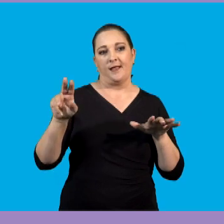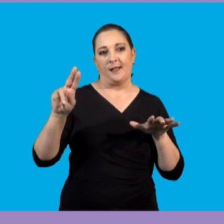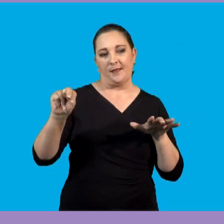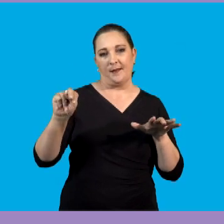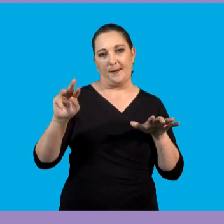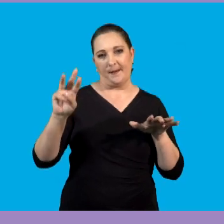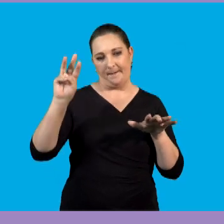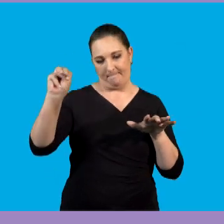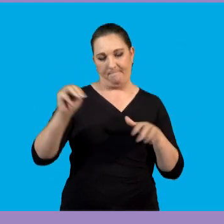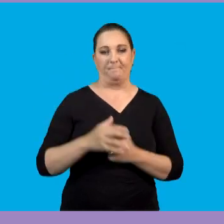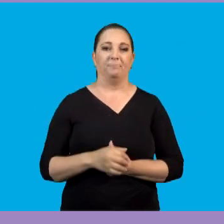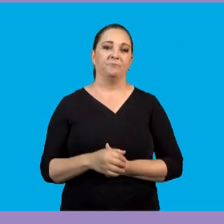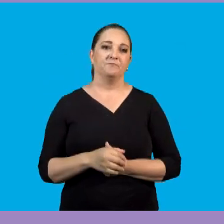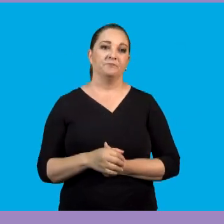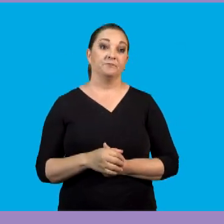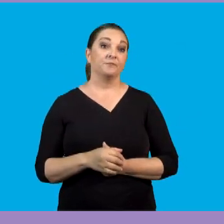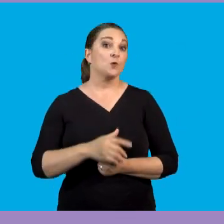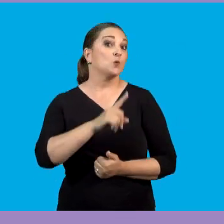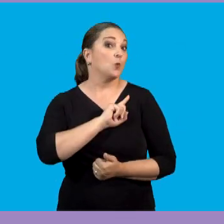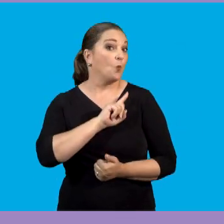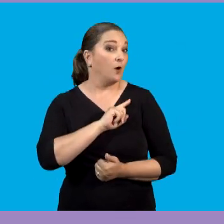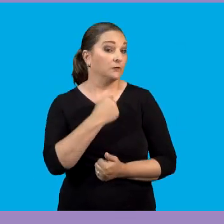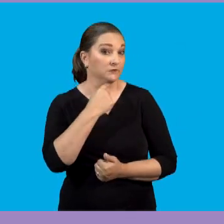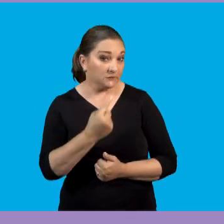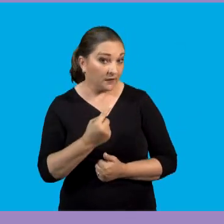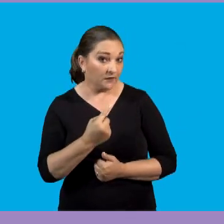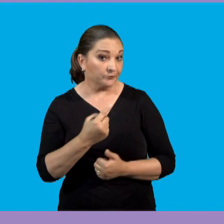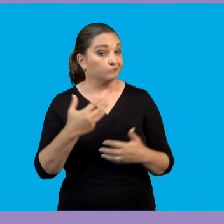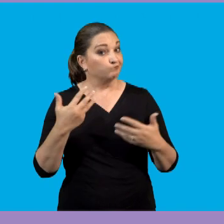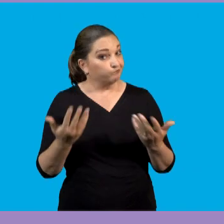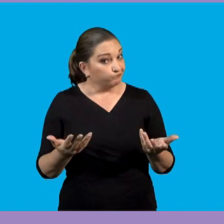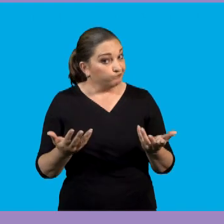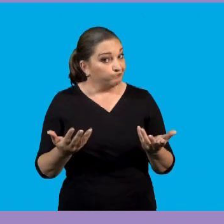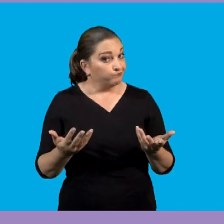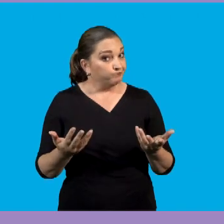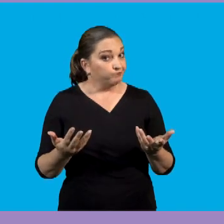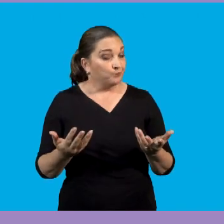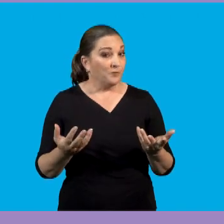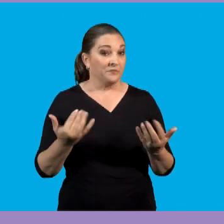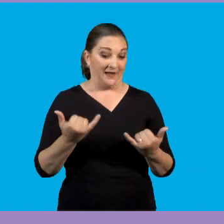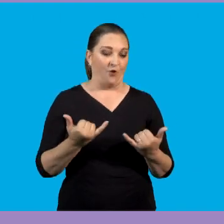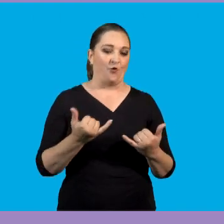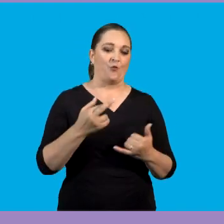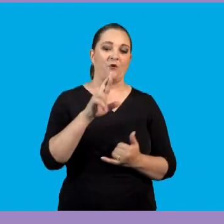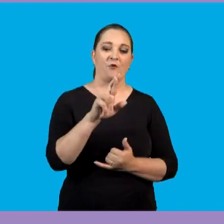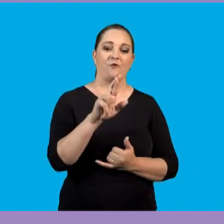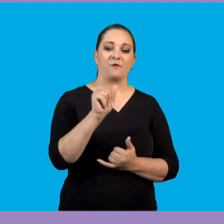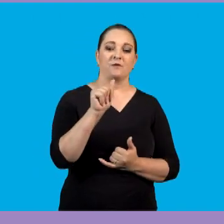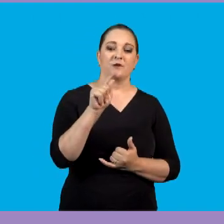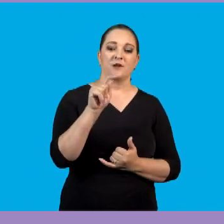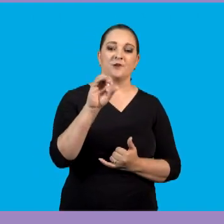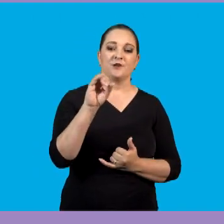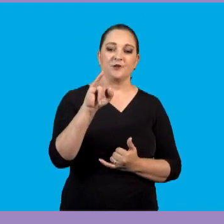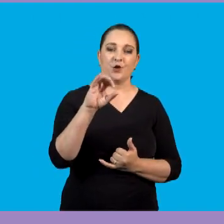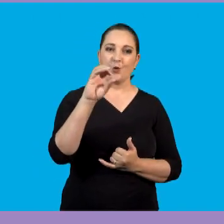LNM. And of course, our reason for this would be that the ratio